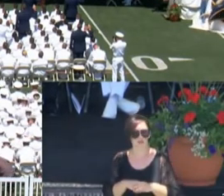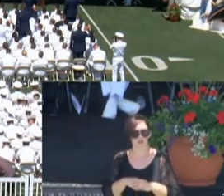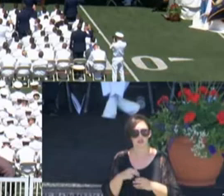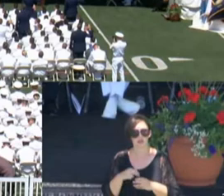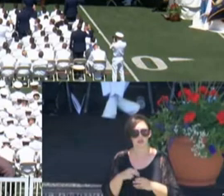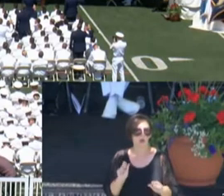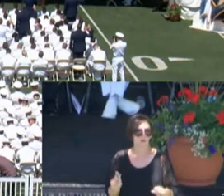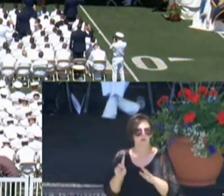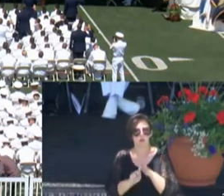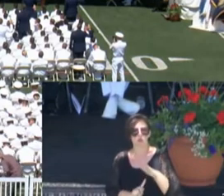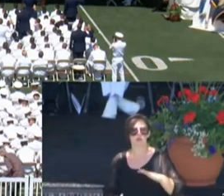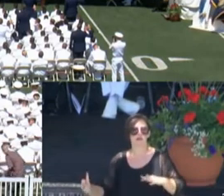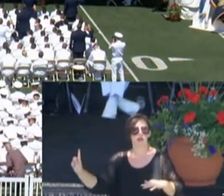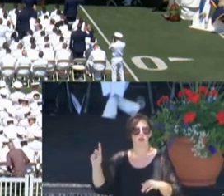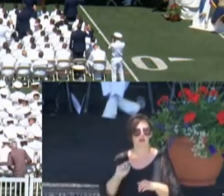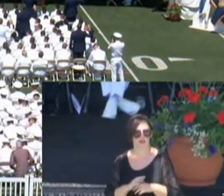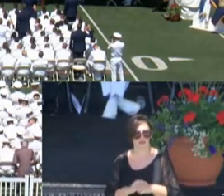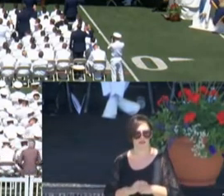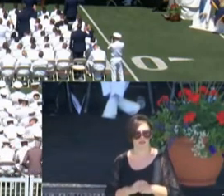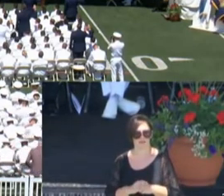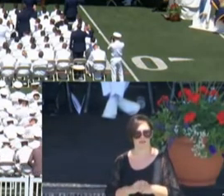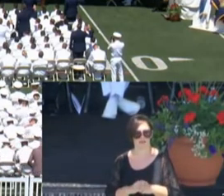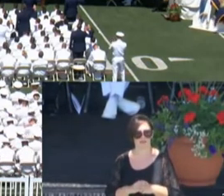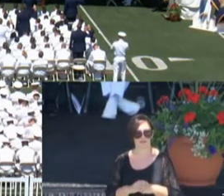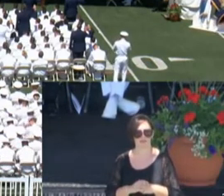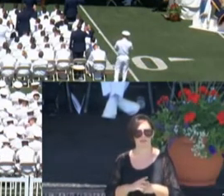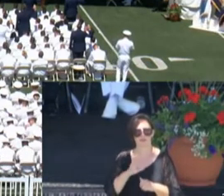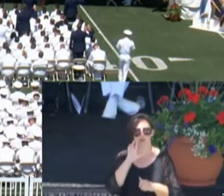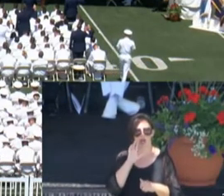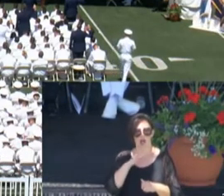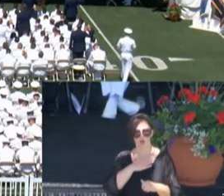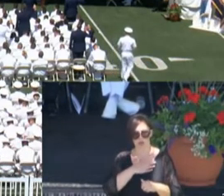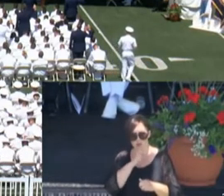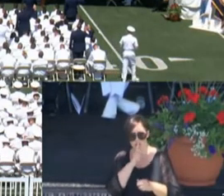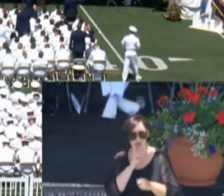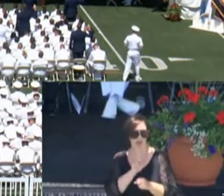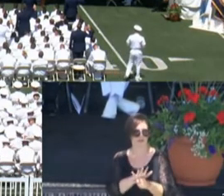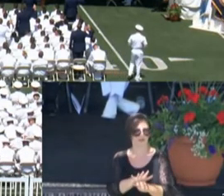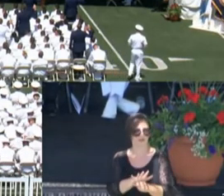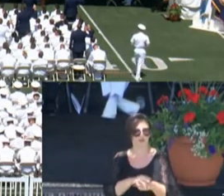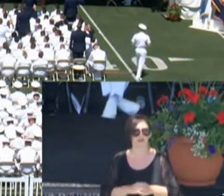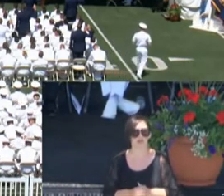or purpose of evasion, and that I will well and faithfully